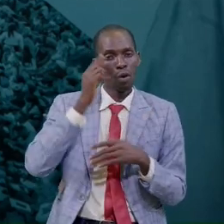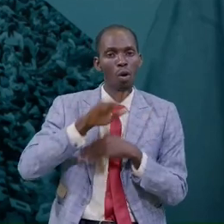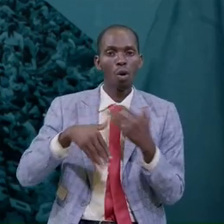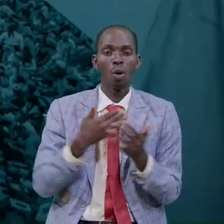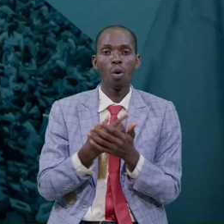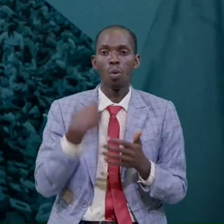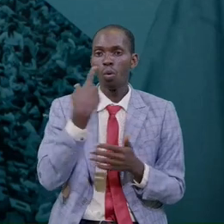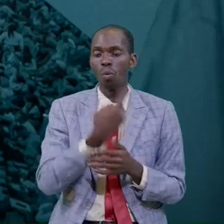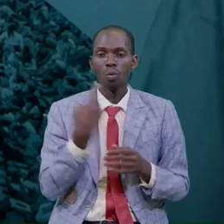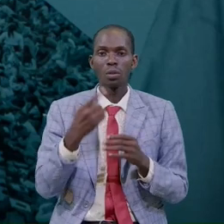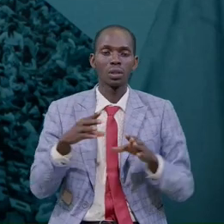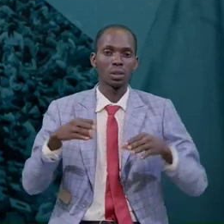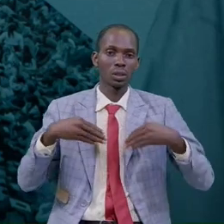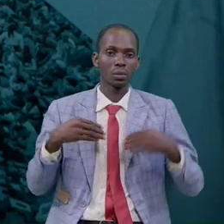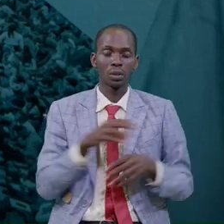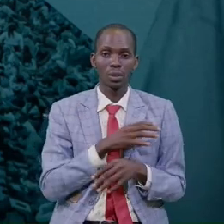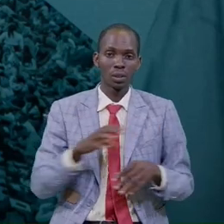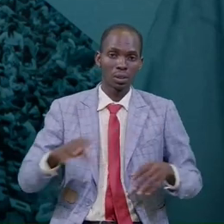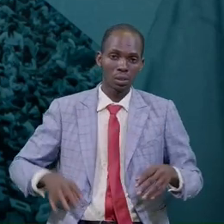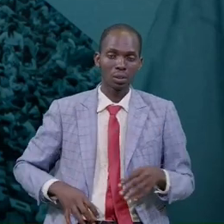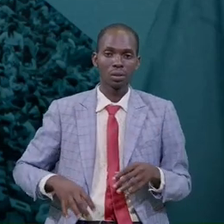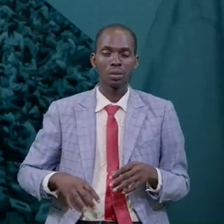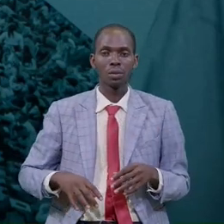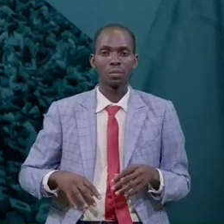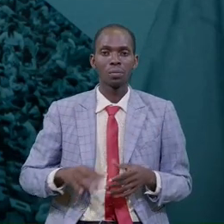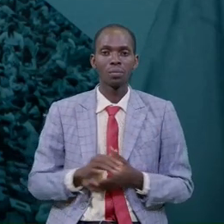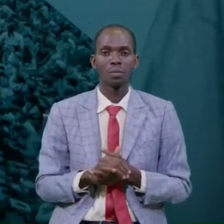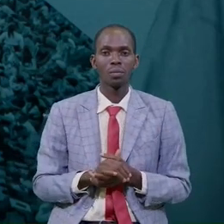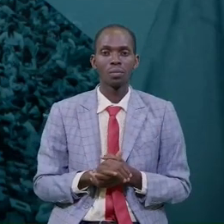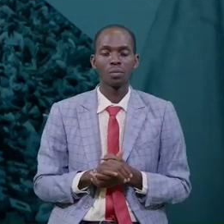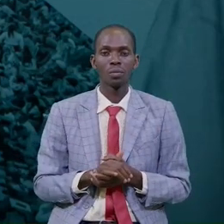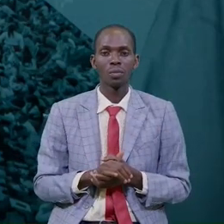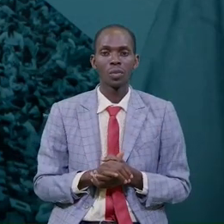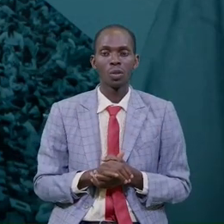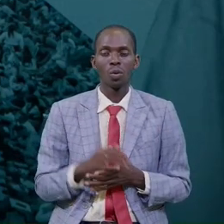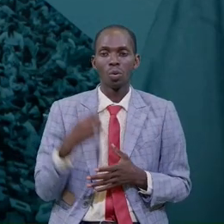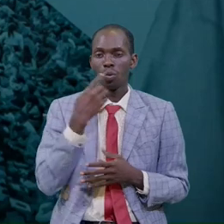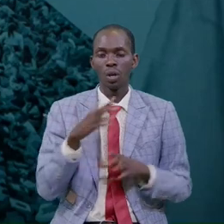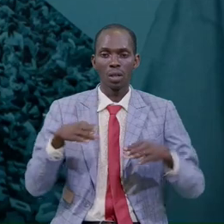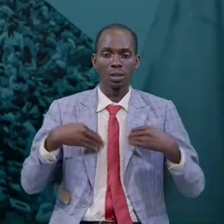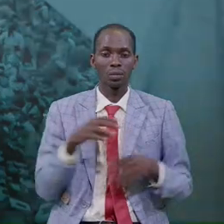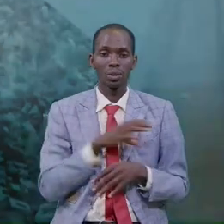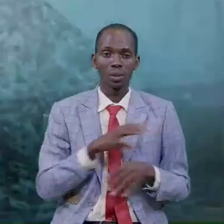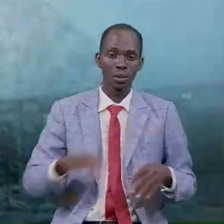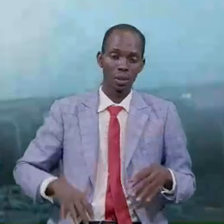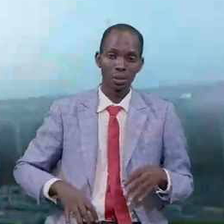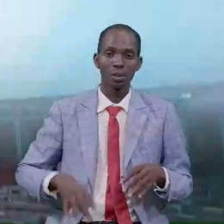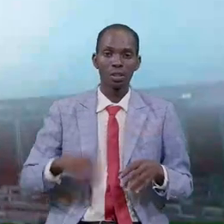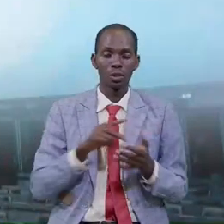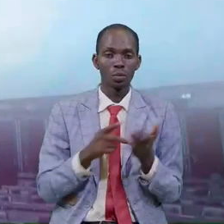Christ. Tous ces gens qui ont donné leur vie au Seigneur. To Christ on Sunday 4th